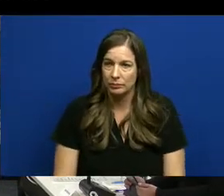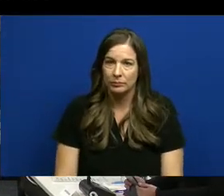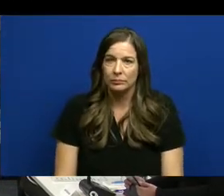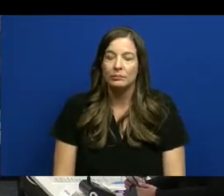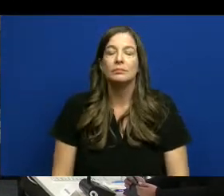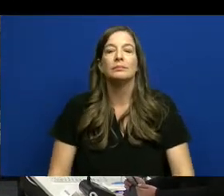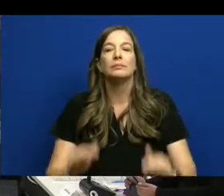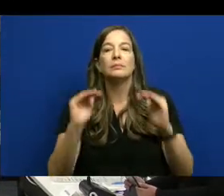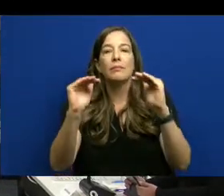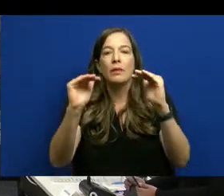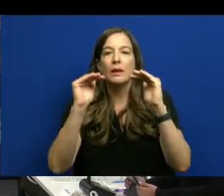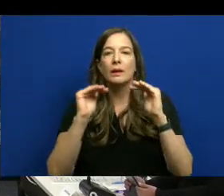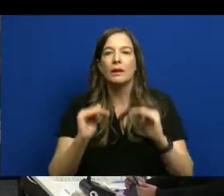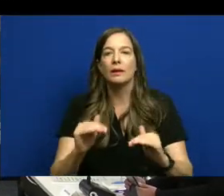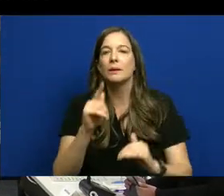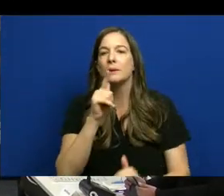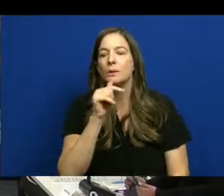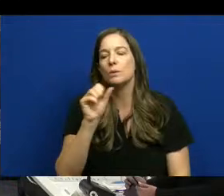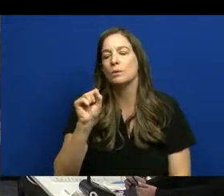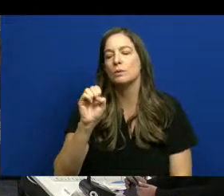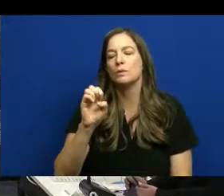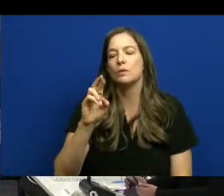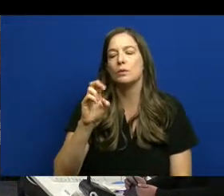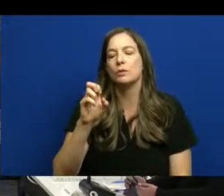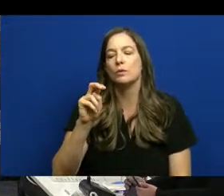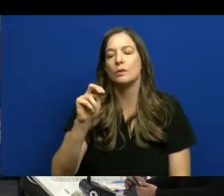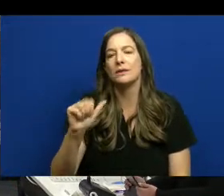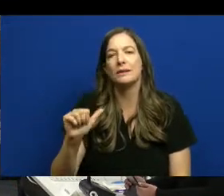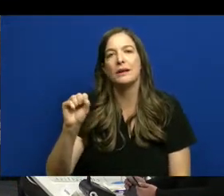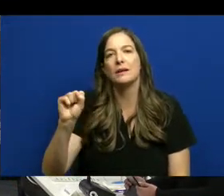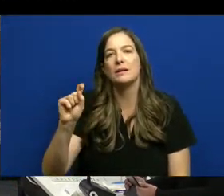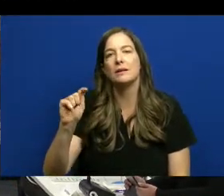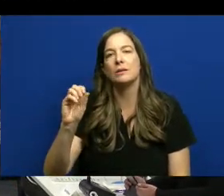Okay, next on our list is Serena Stone.